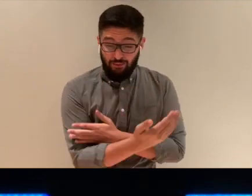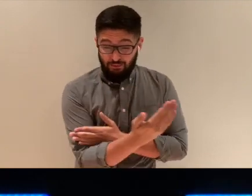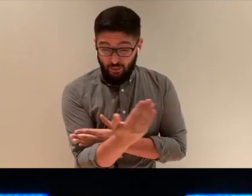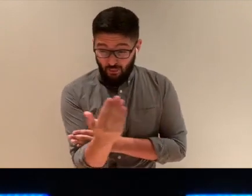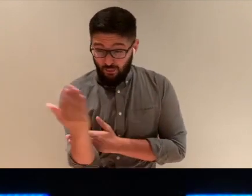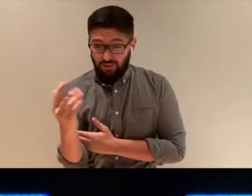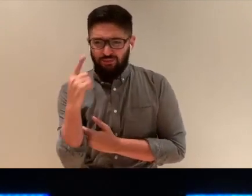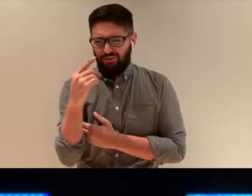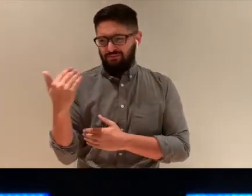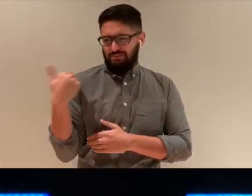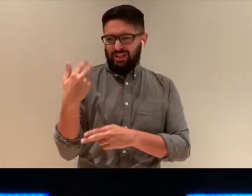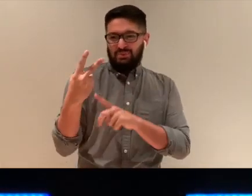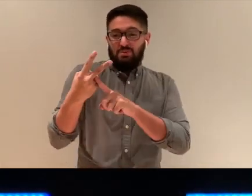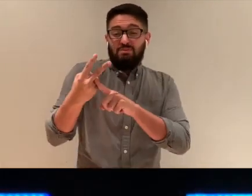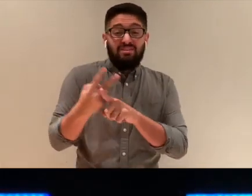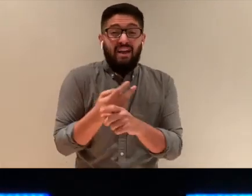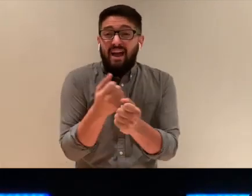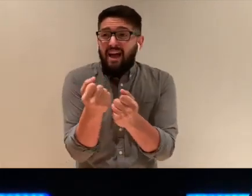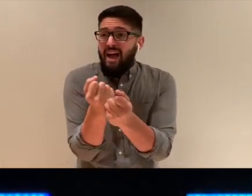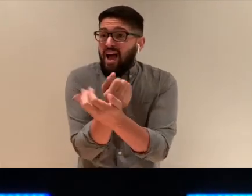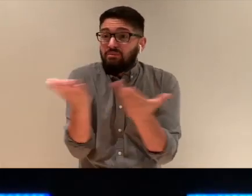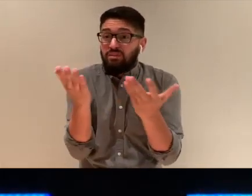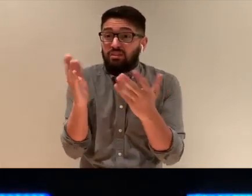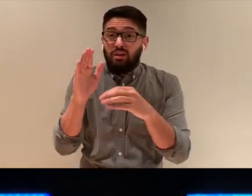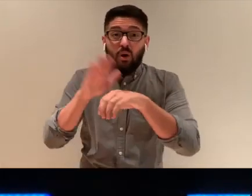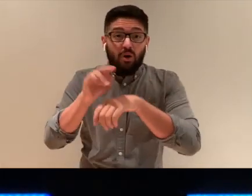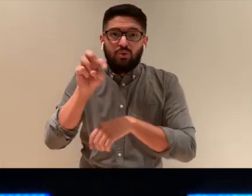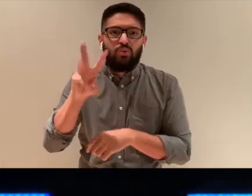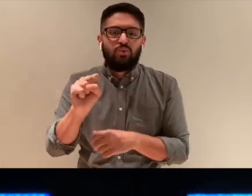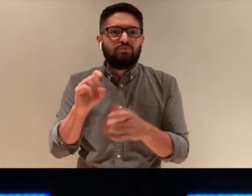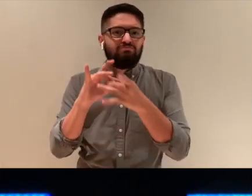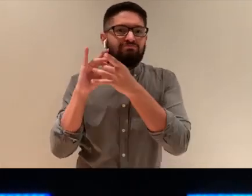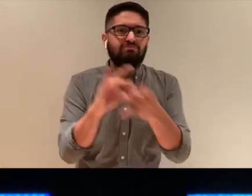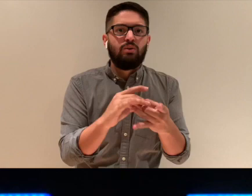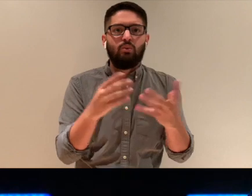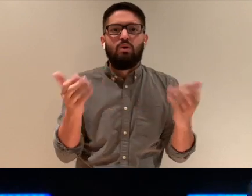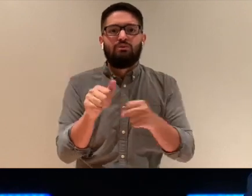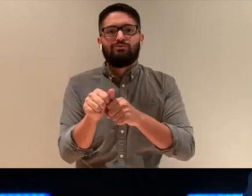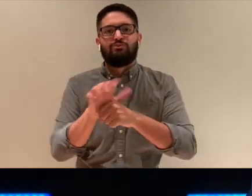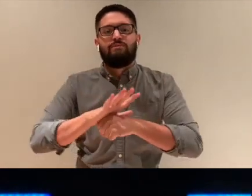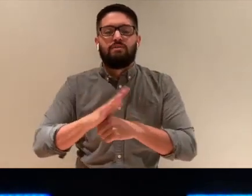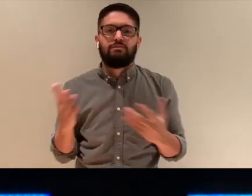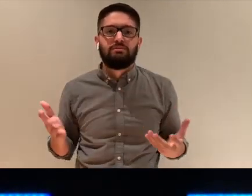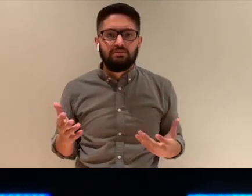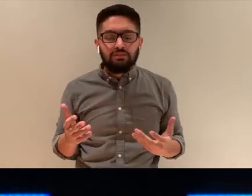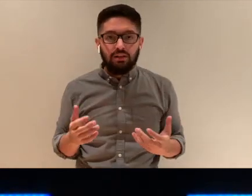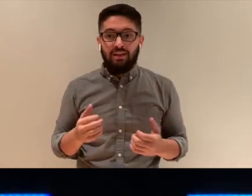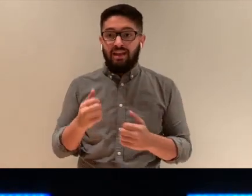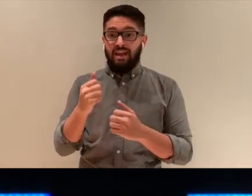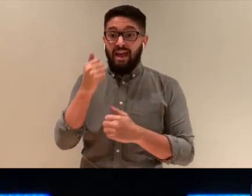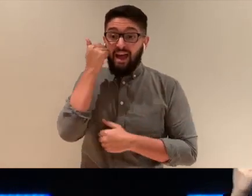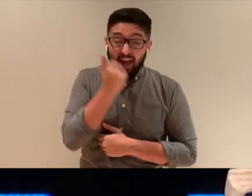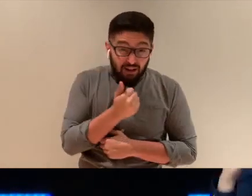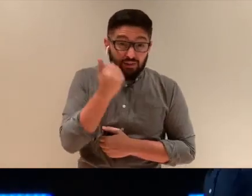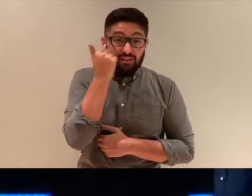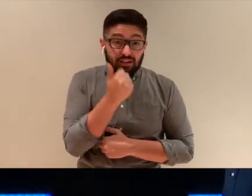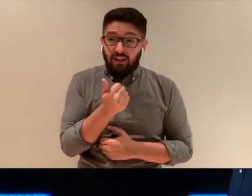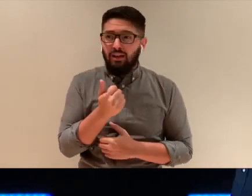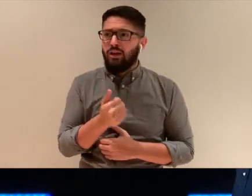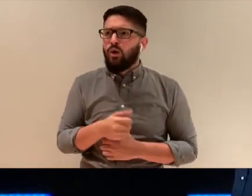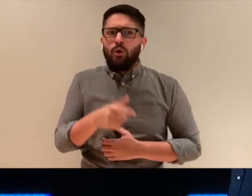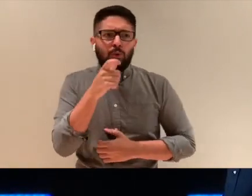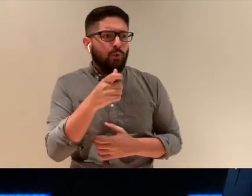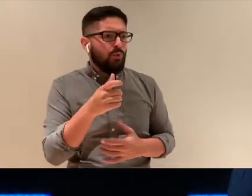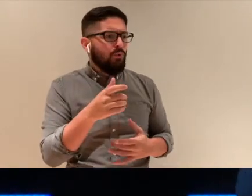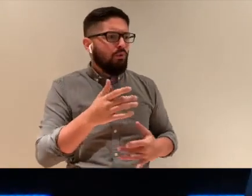single morning for the last 2 months, everything on the news has been this coronavirus. And every single